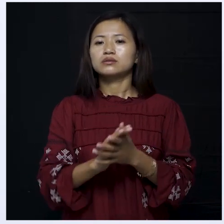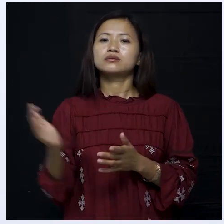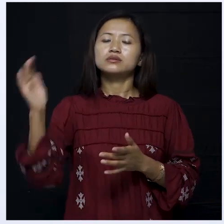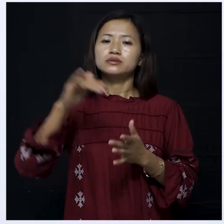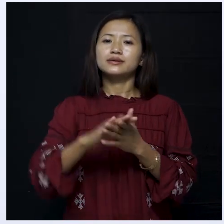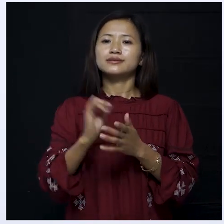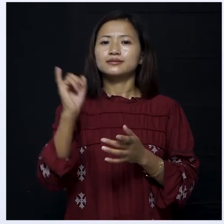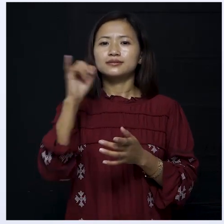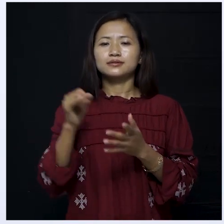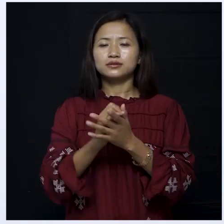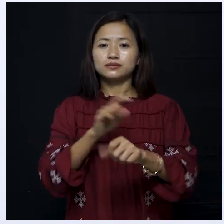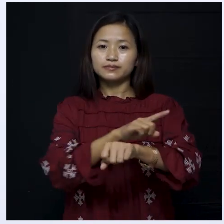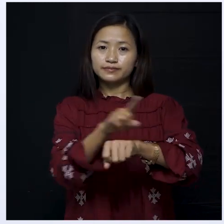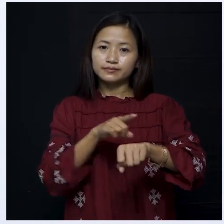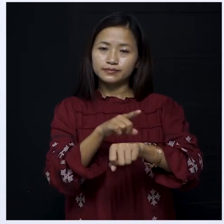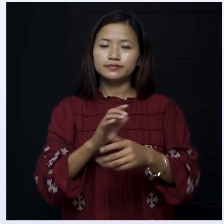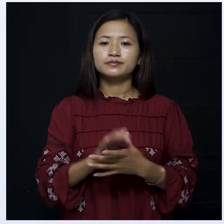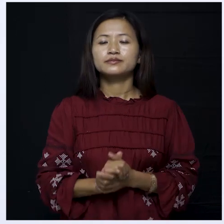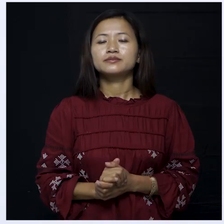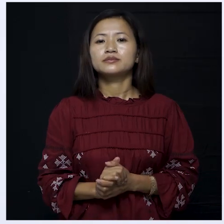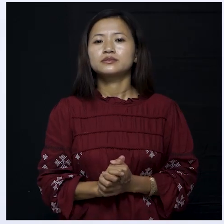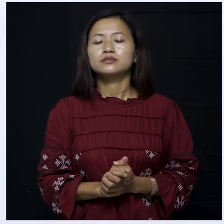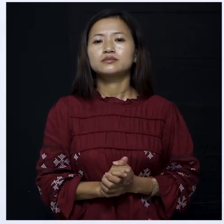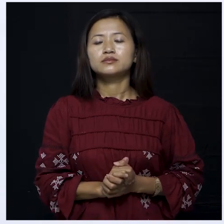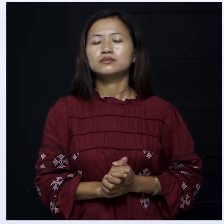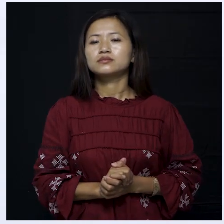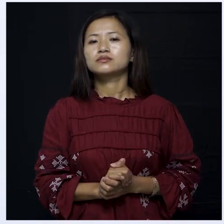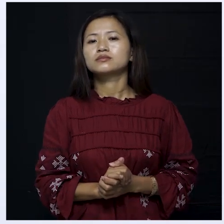o'clock. Let's say 6 o'clock.